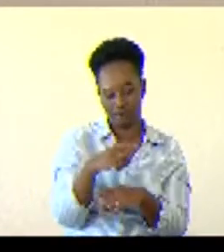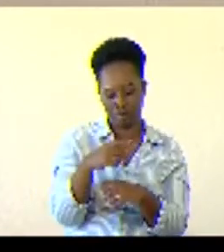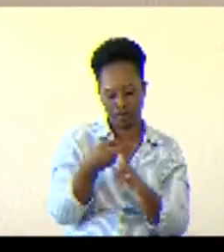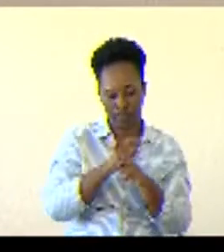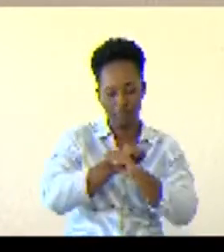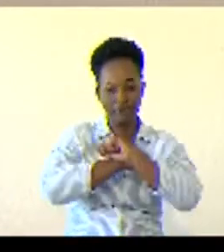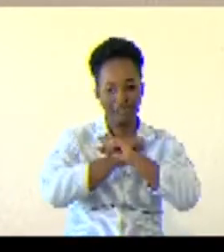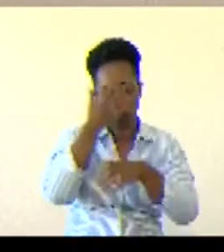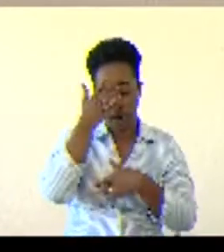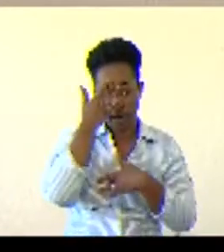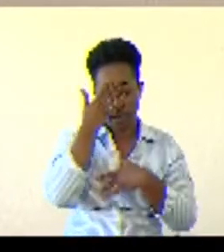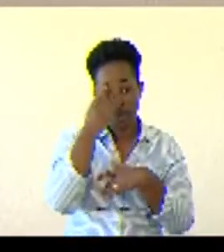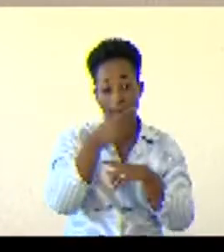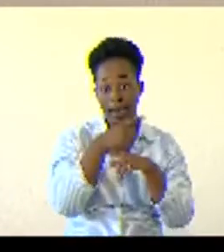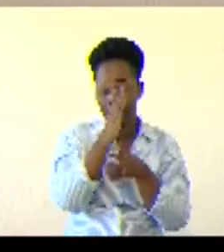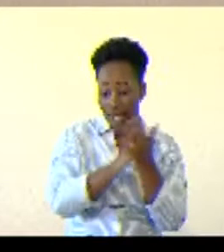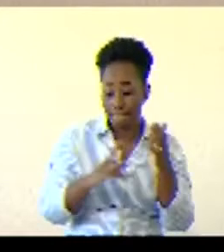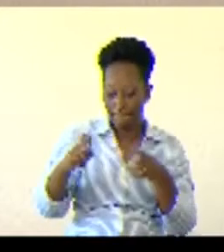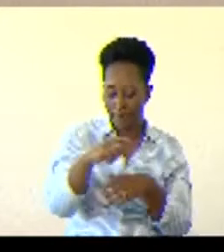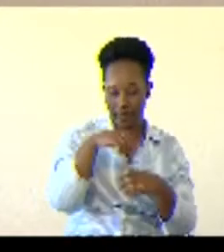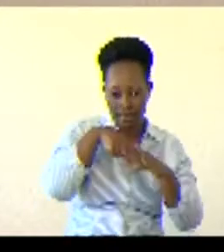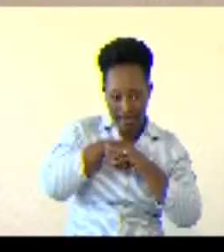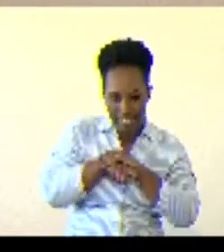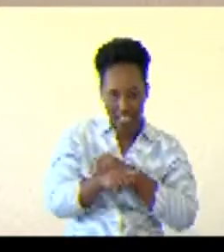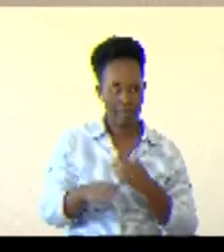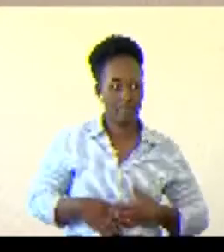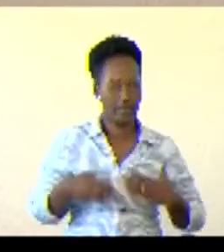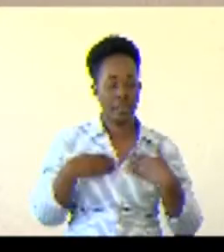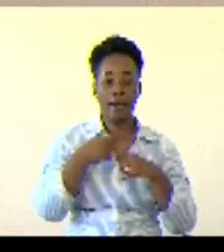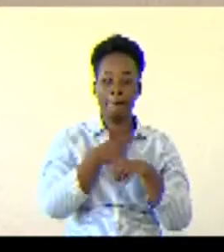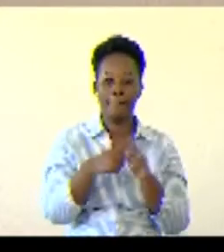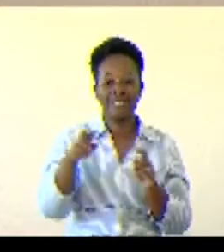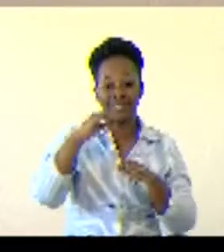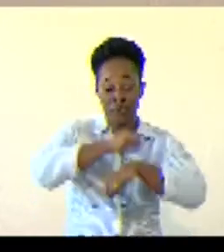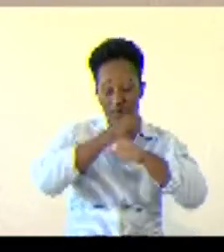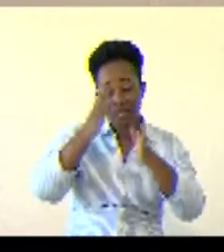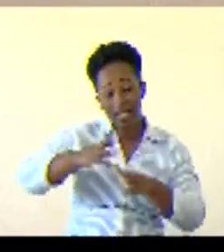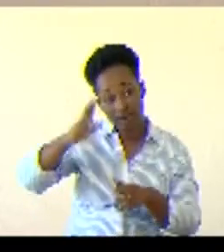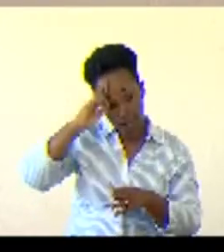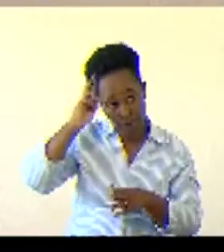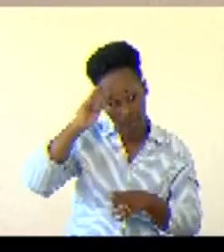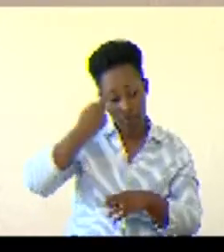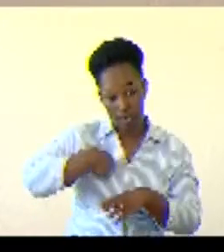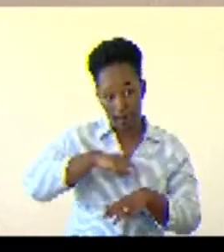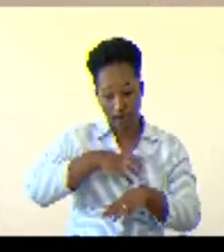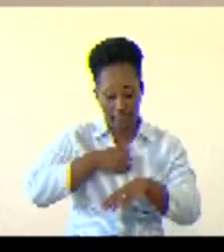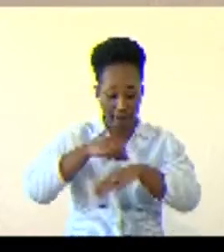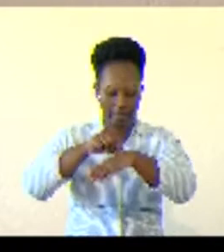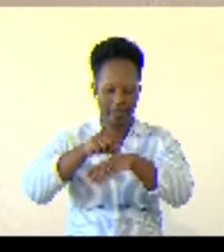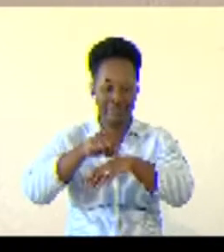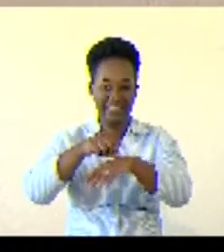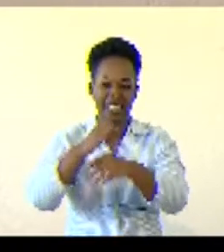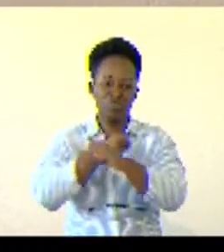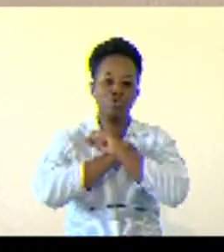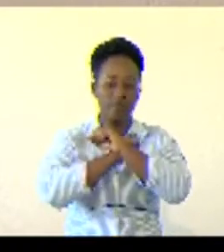But student, you remember that we have lines of defense. We have the skin, which is acting as a line of defense,